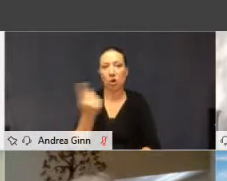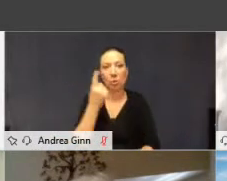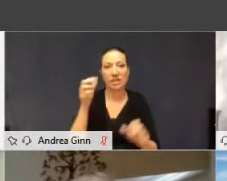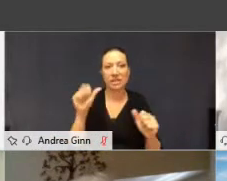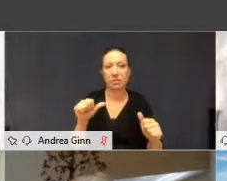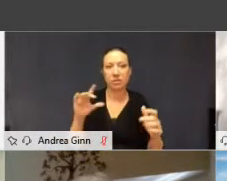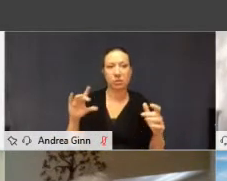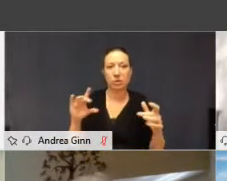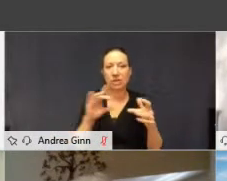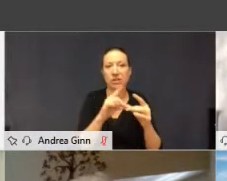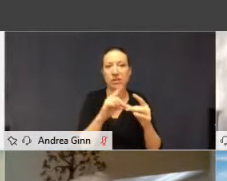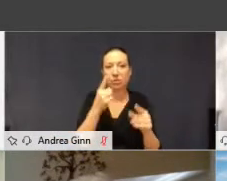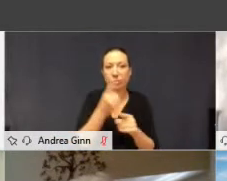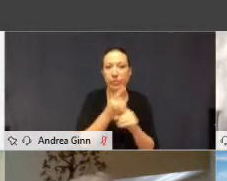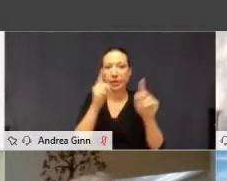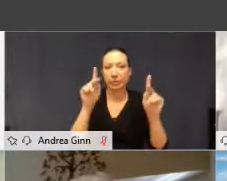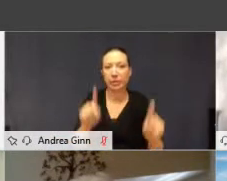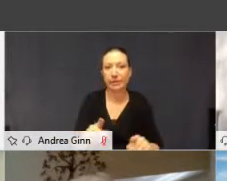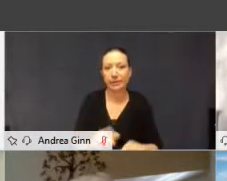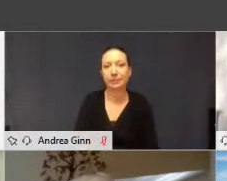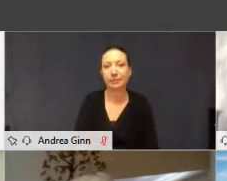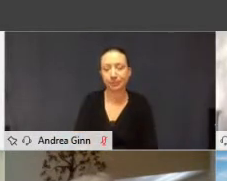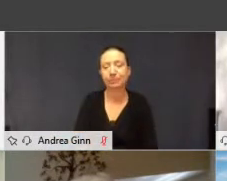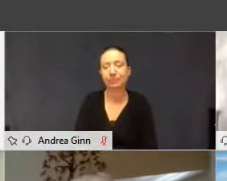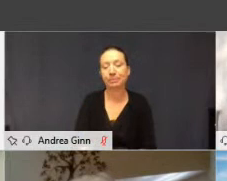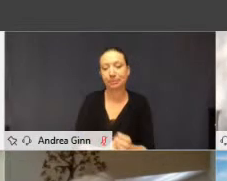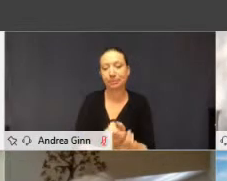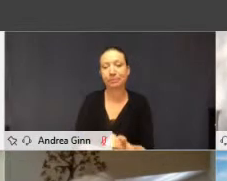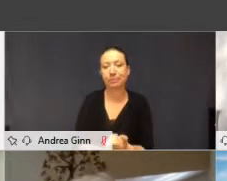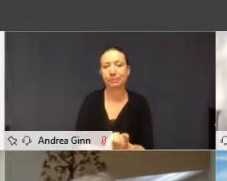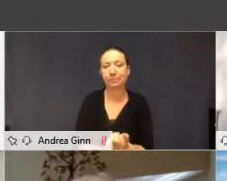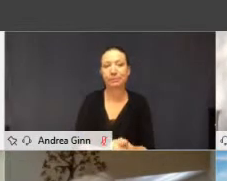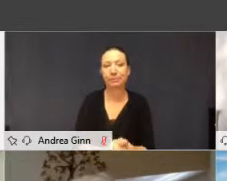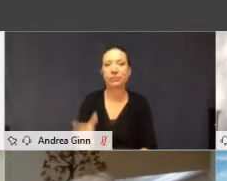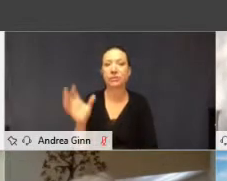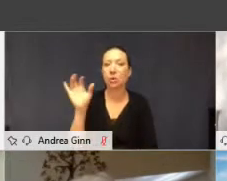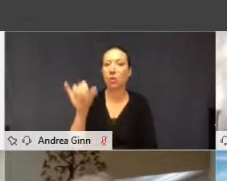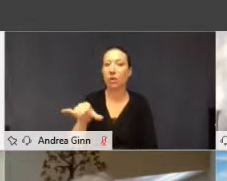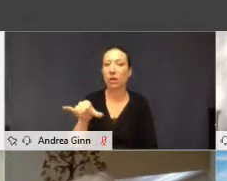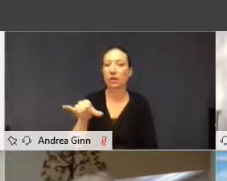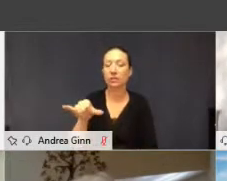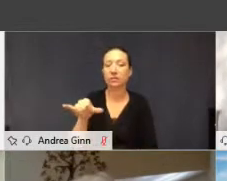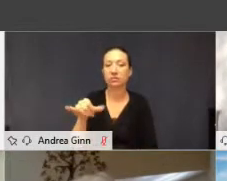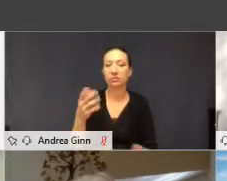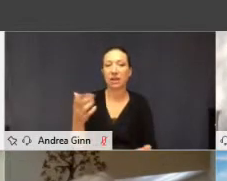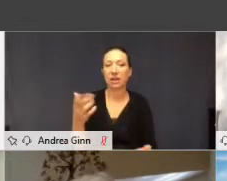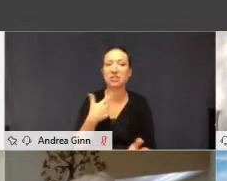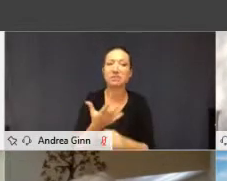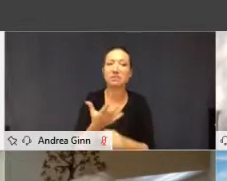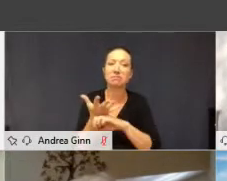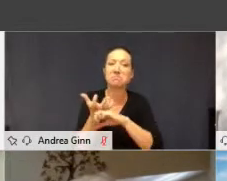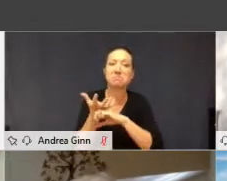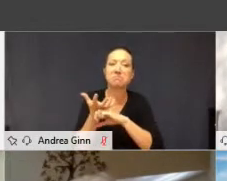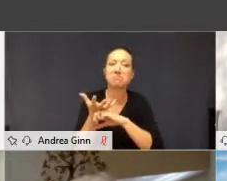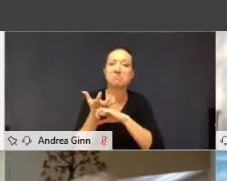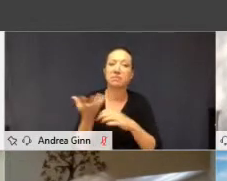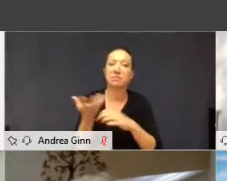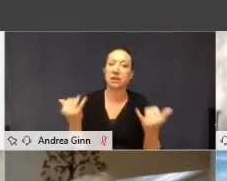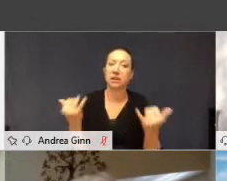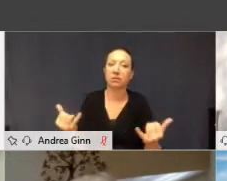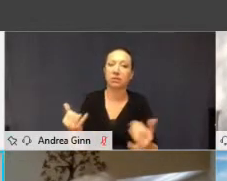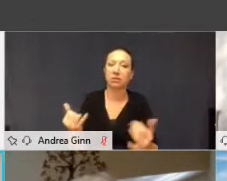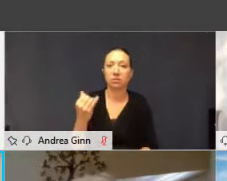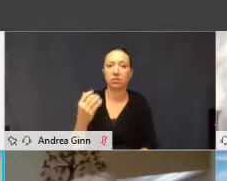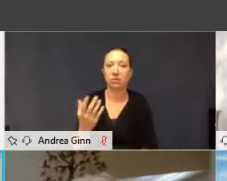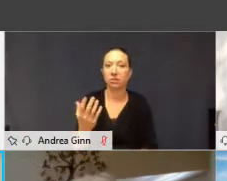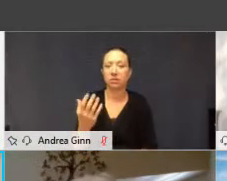with whom you're looking for. So that's just a plea. If there's a question